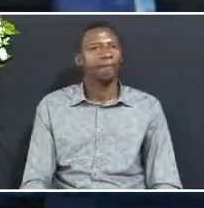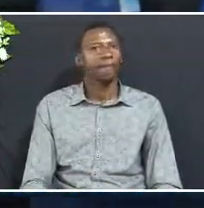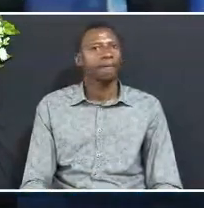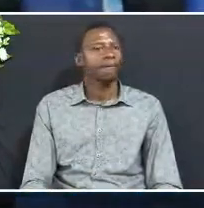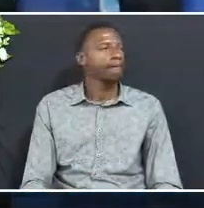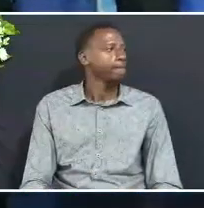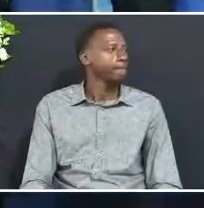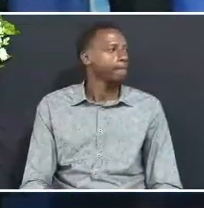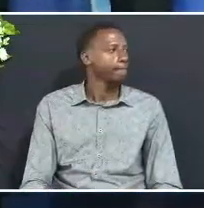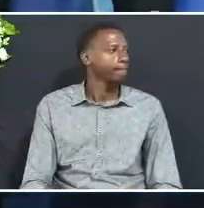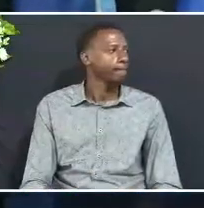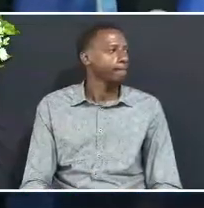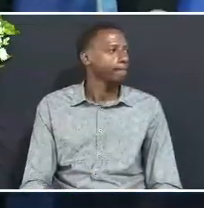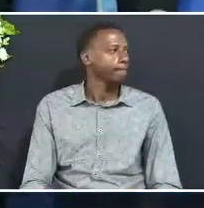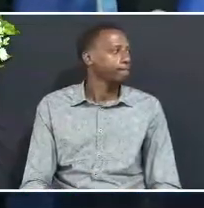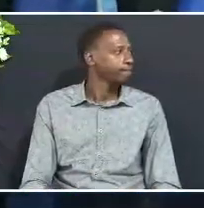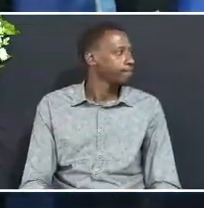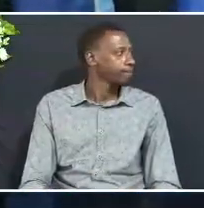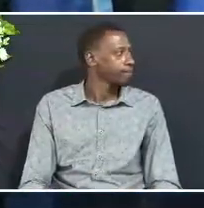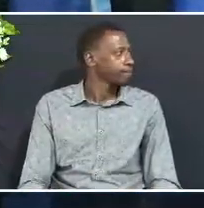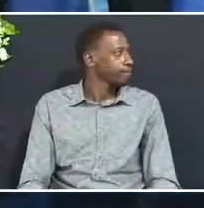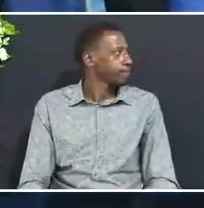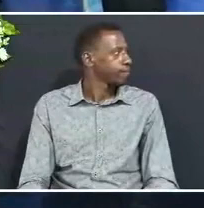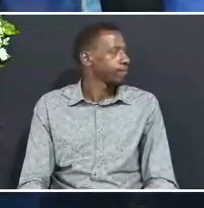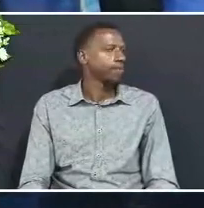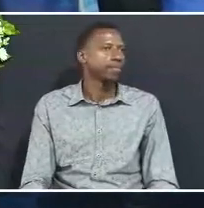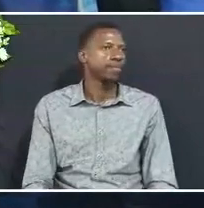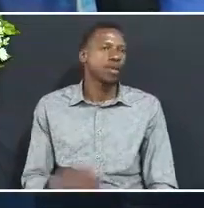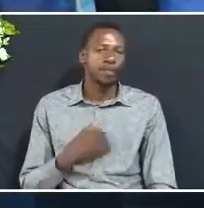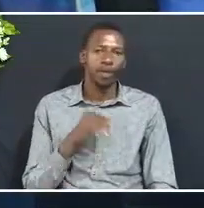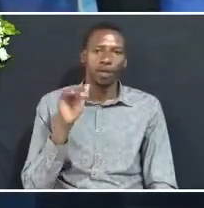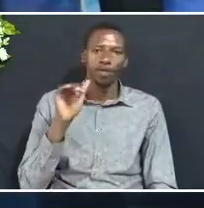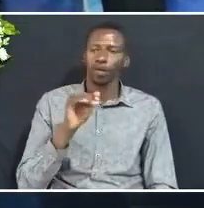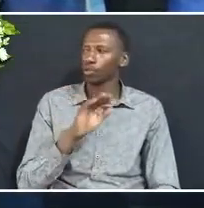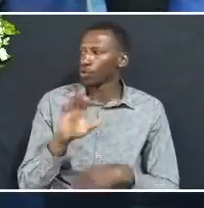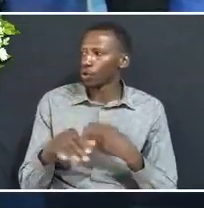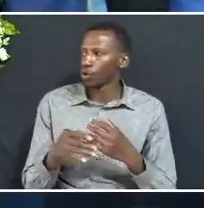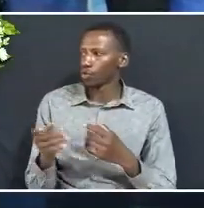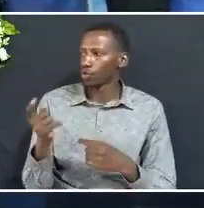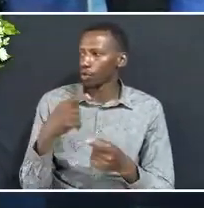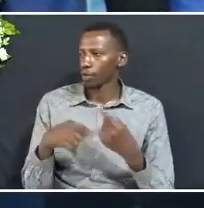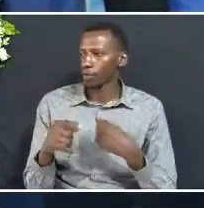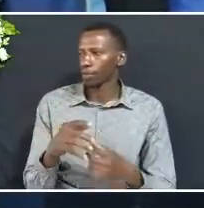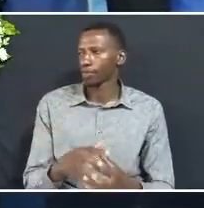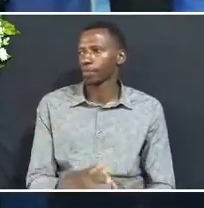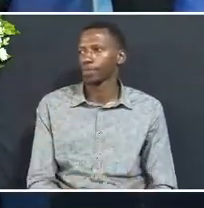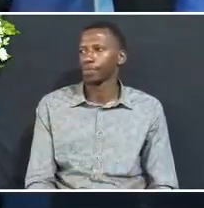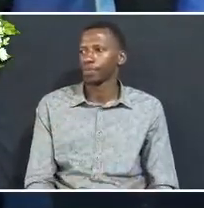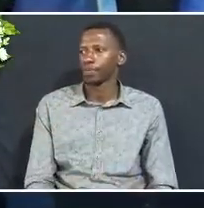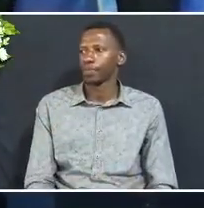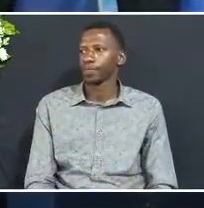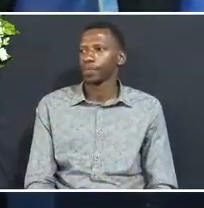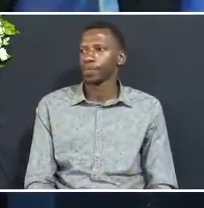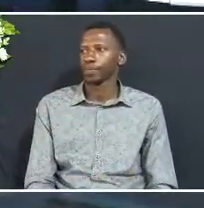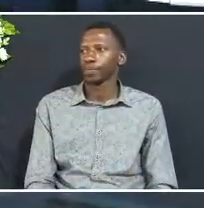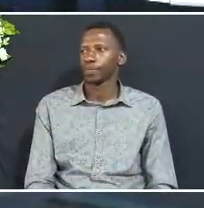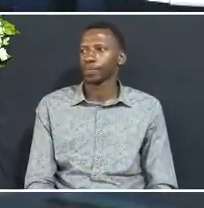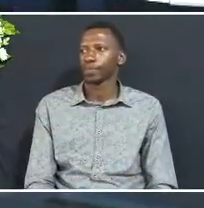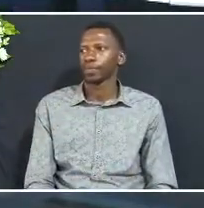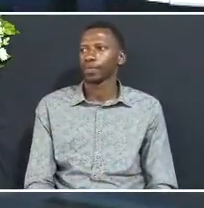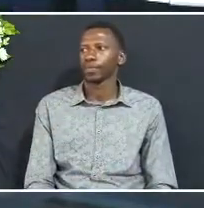I request all of you to come over, those who have been appointed to participate in this session.